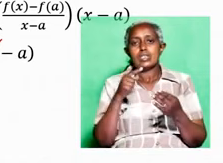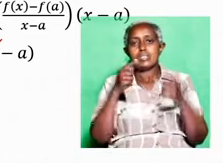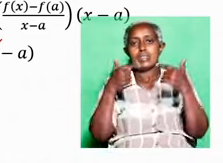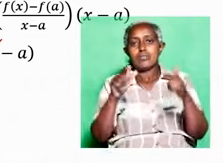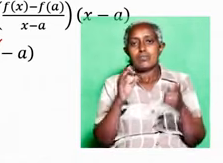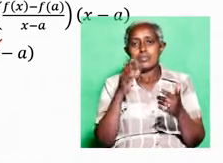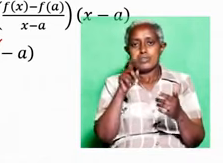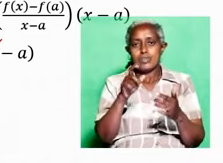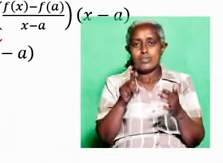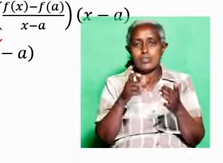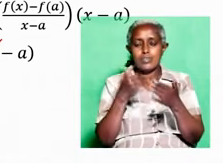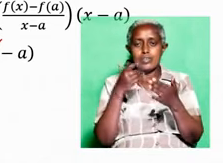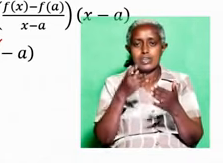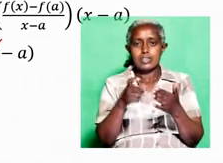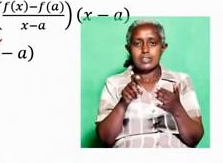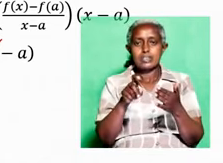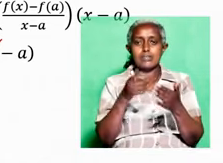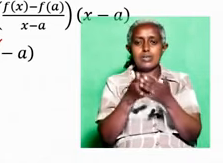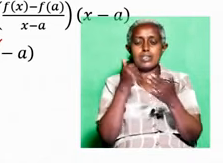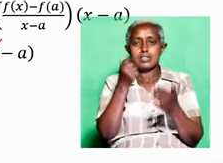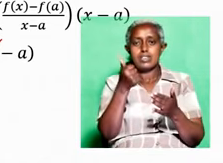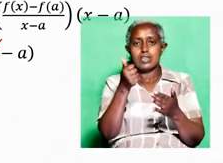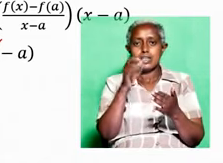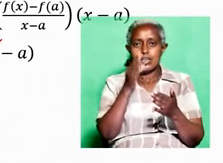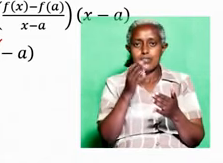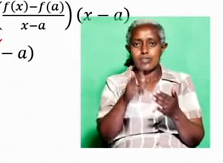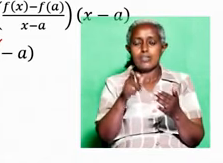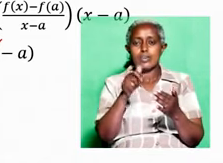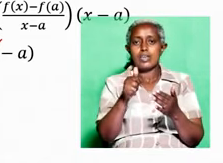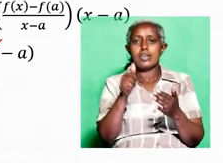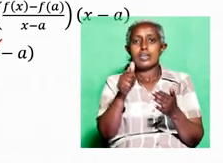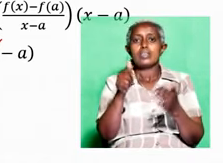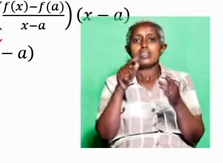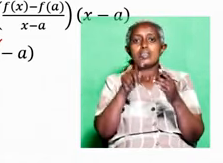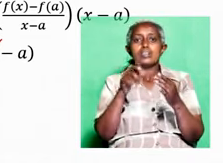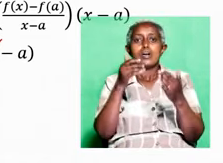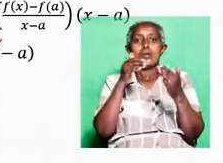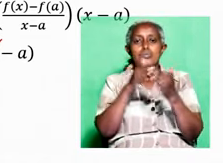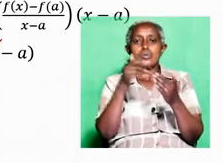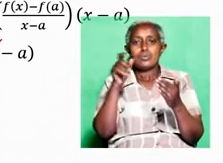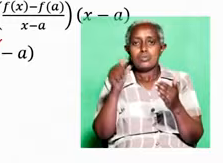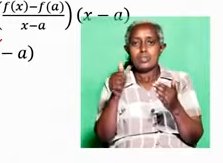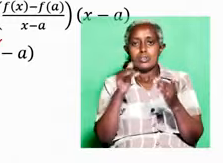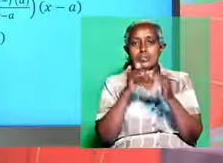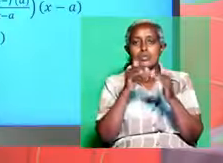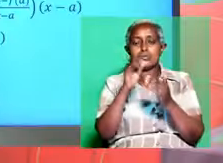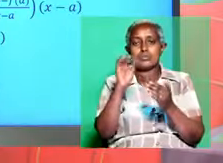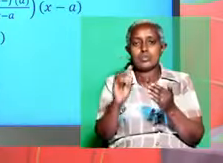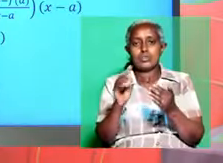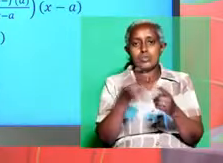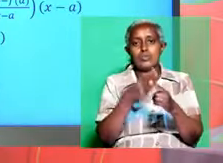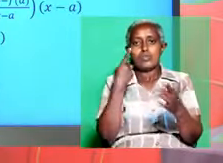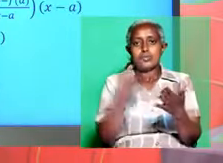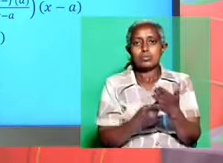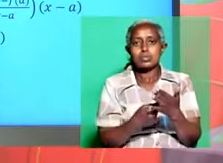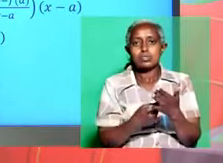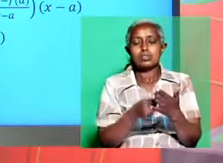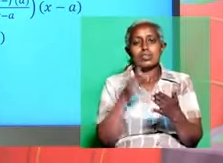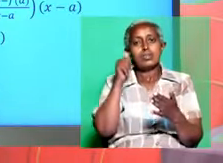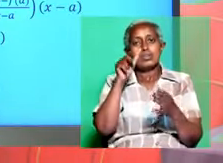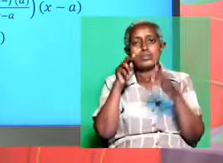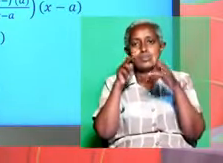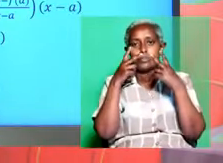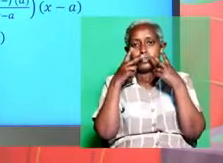limit of f of x minus f of a, where x approaches to a, is equal to 0. So from this, you can see